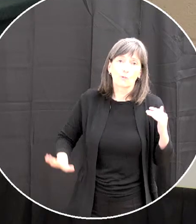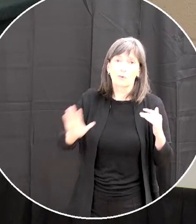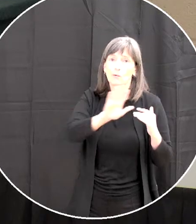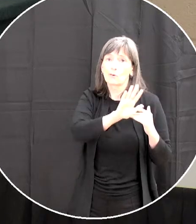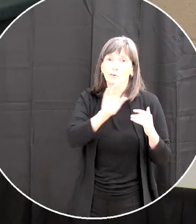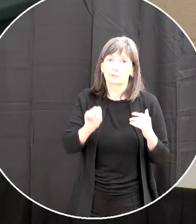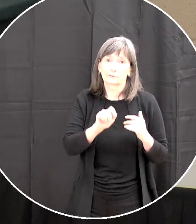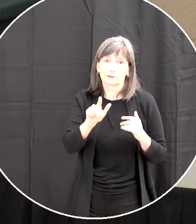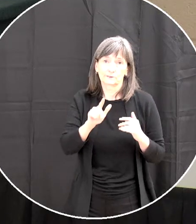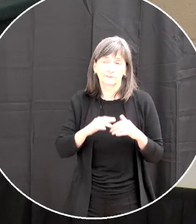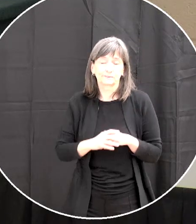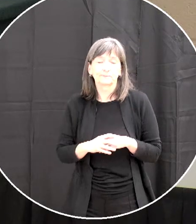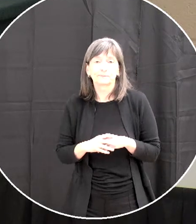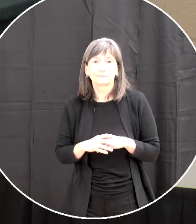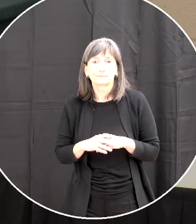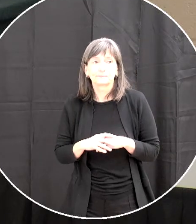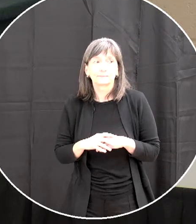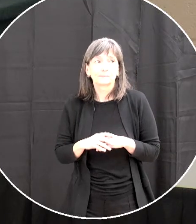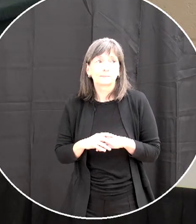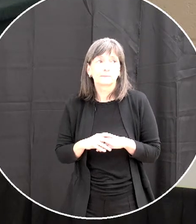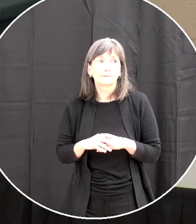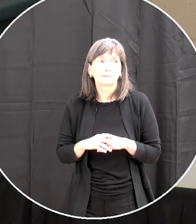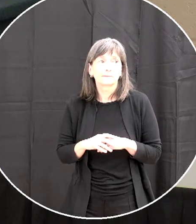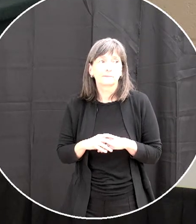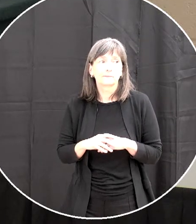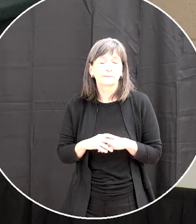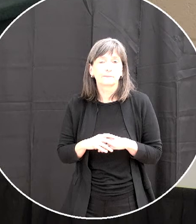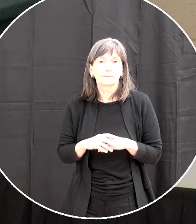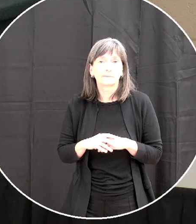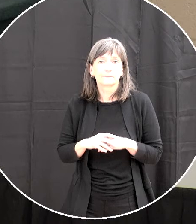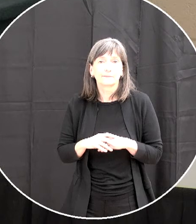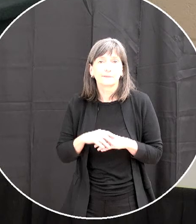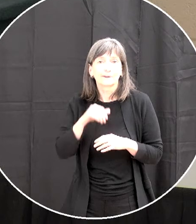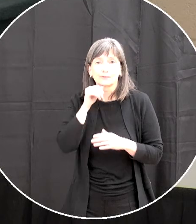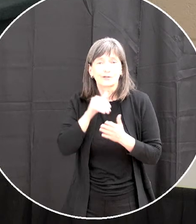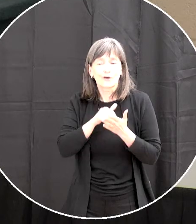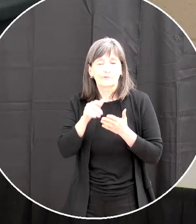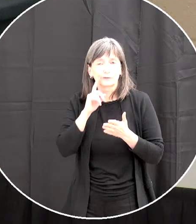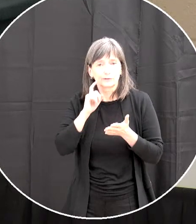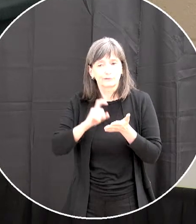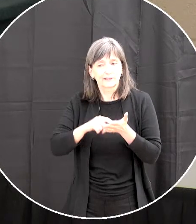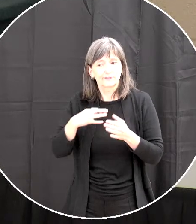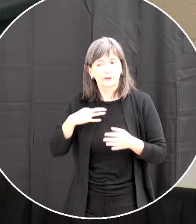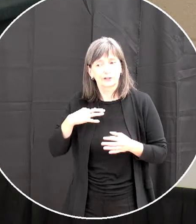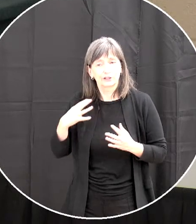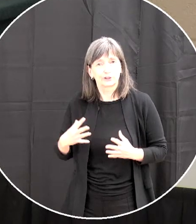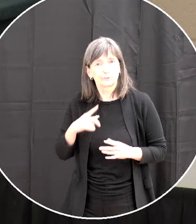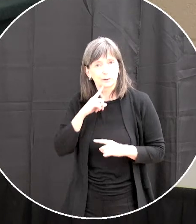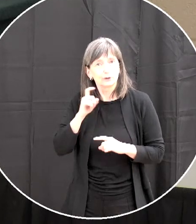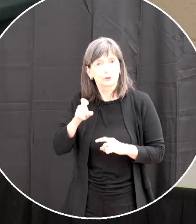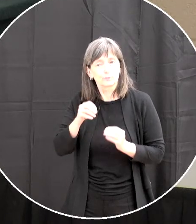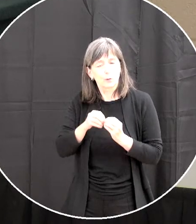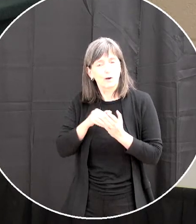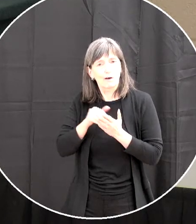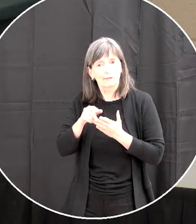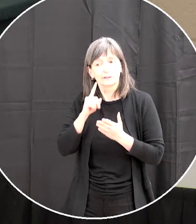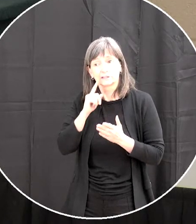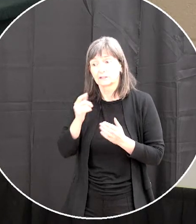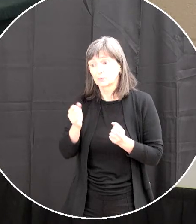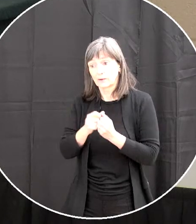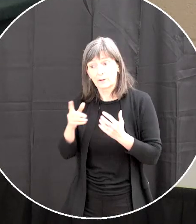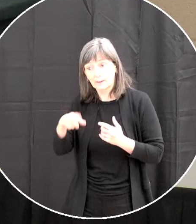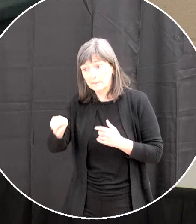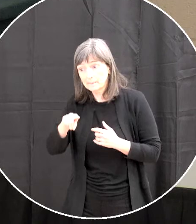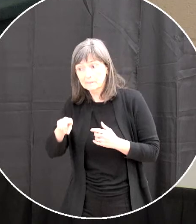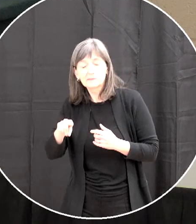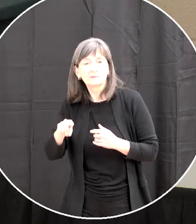the system. It's not often they get recognized, but they should be recognized, because without them, the lube is not there to